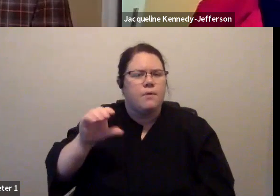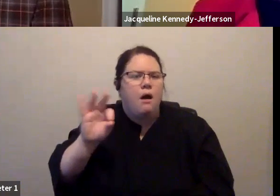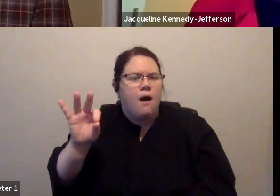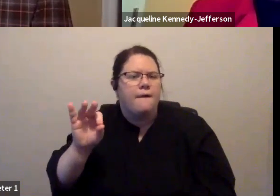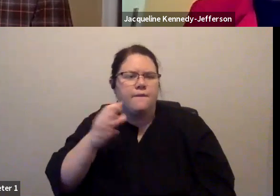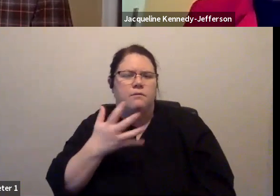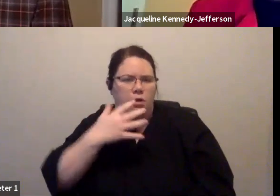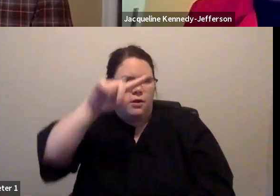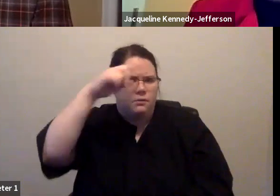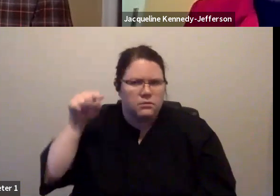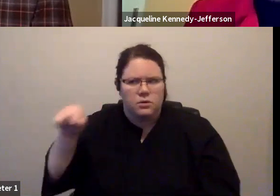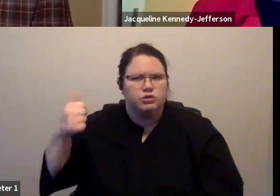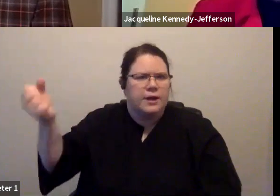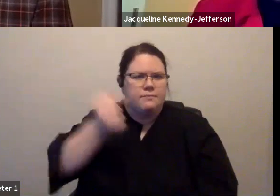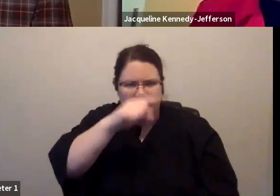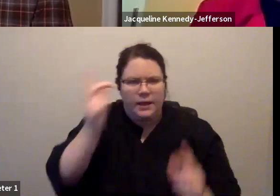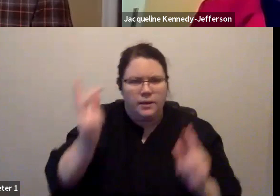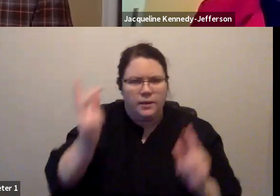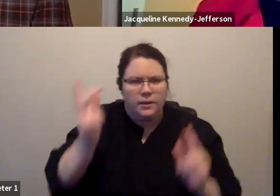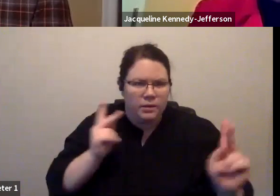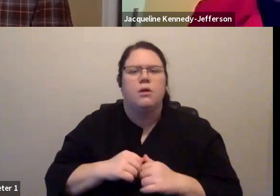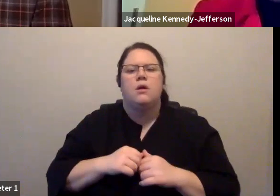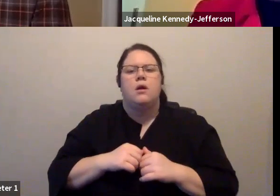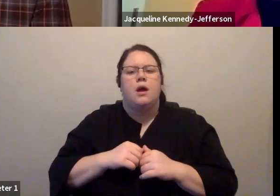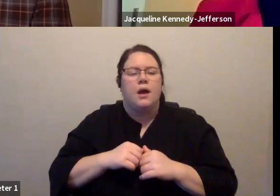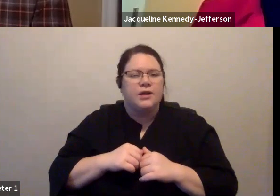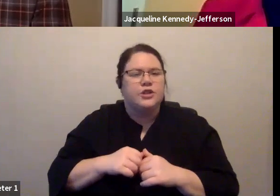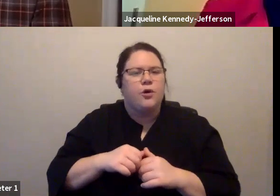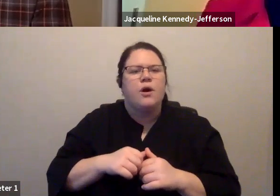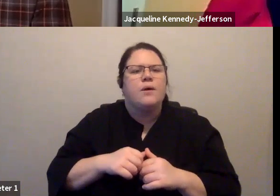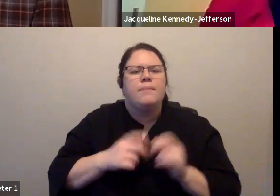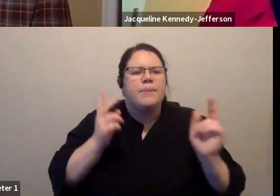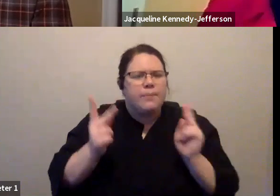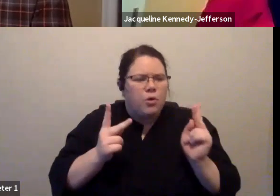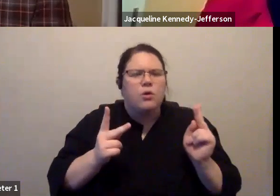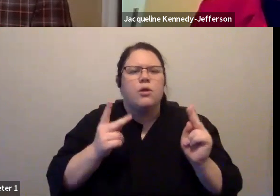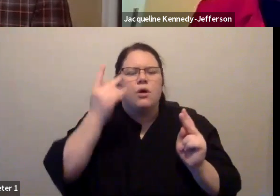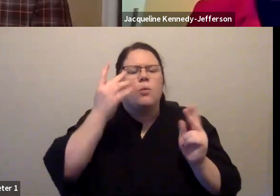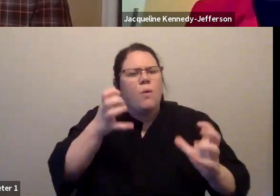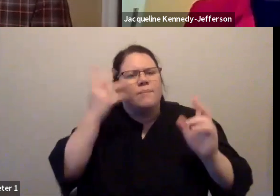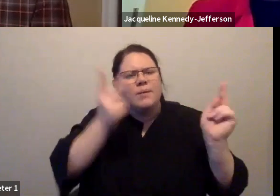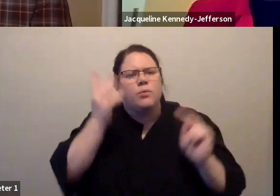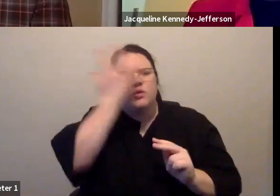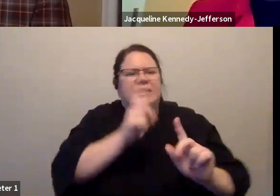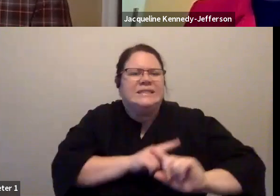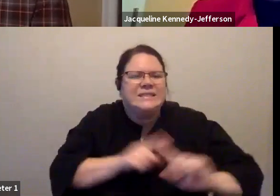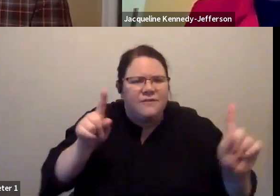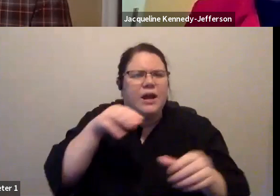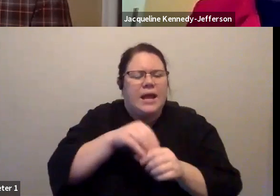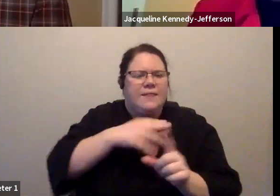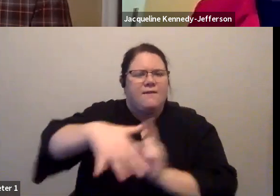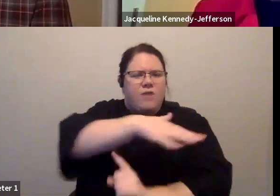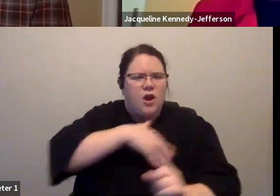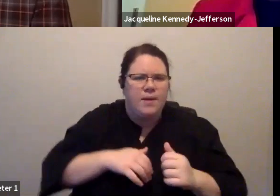equipping the organizations with people that look like one another. And so those are some of the things